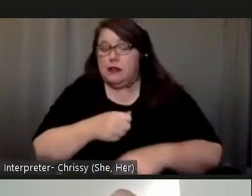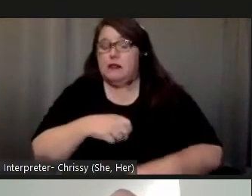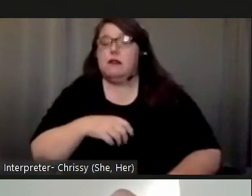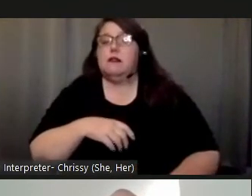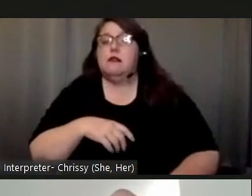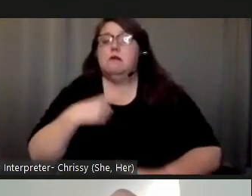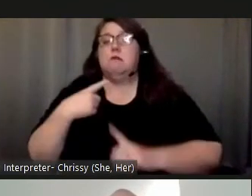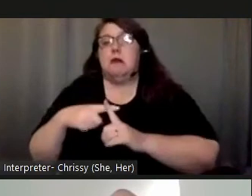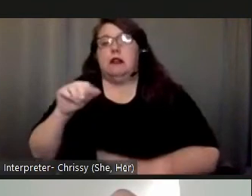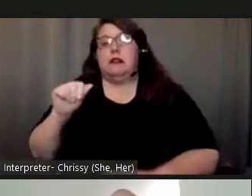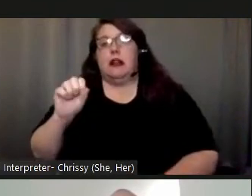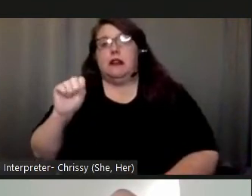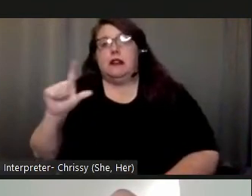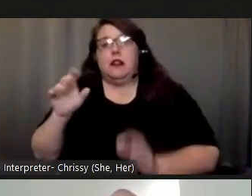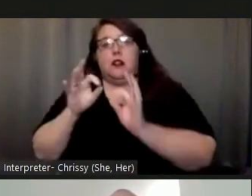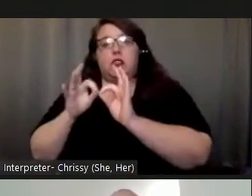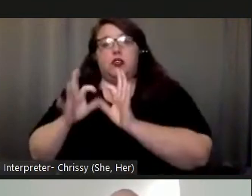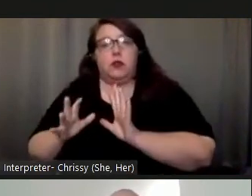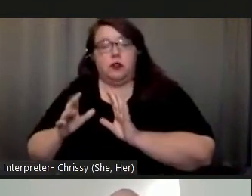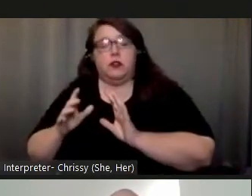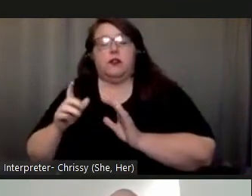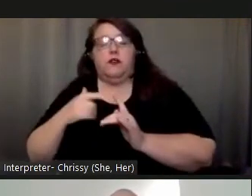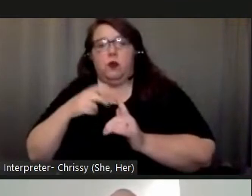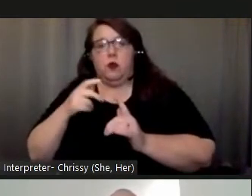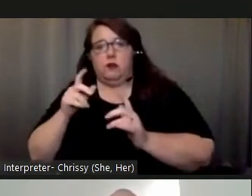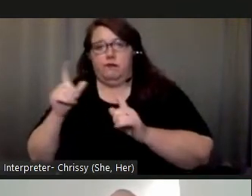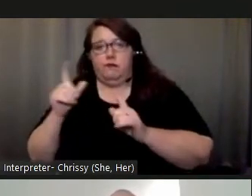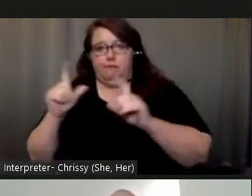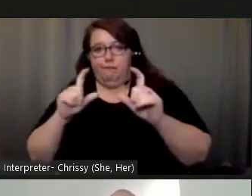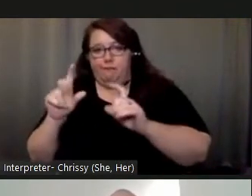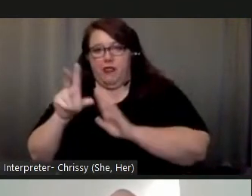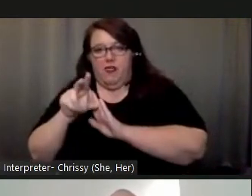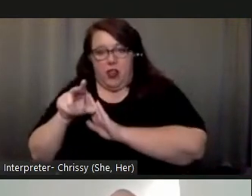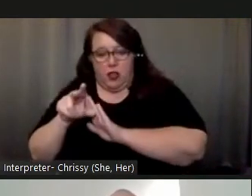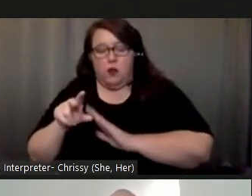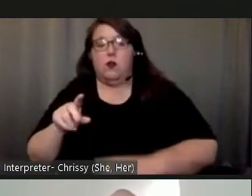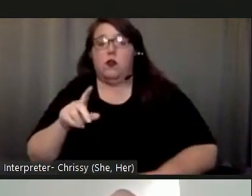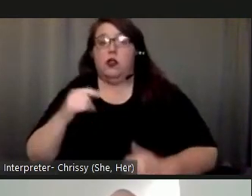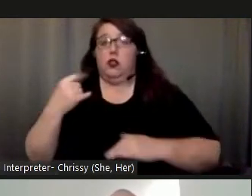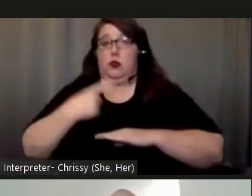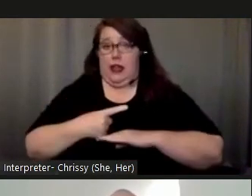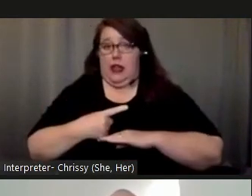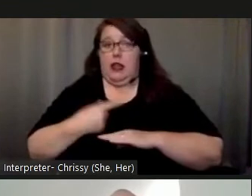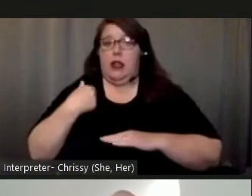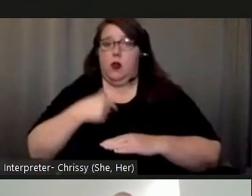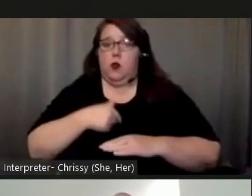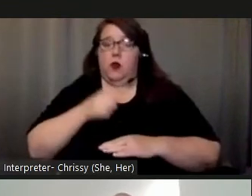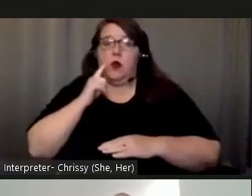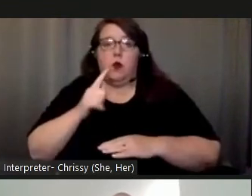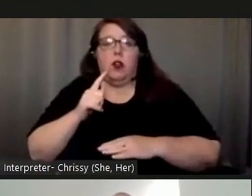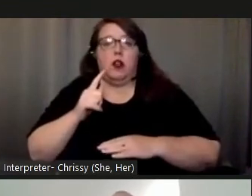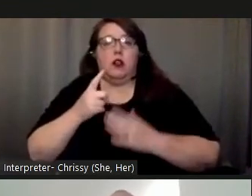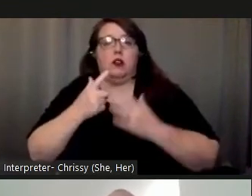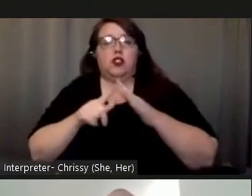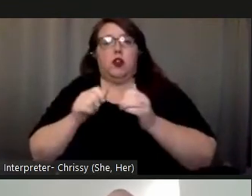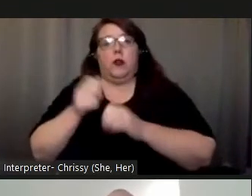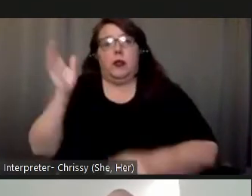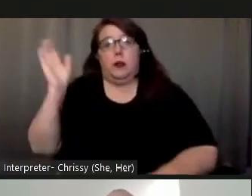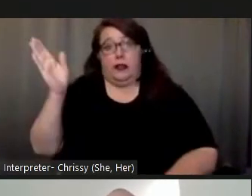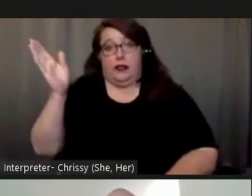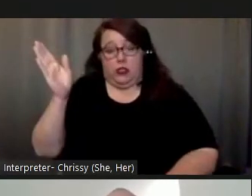well as the ASL if you want to adjust any video. And for today, we will, as usual, start with the